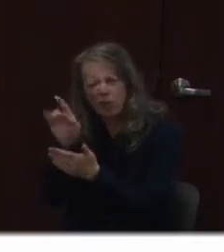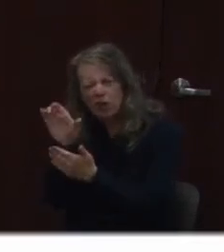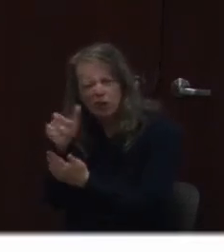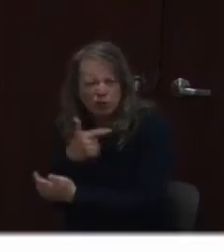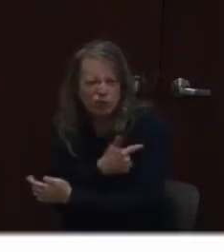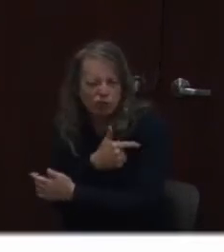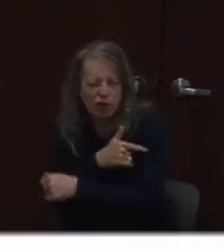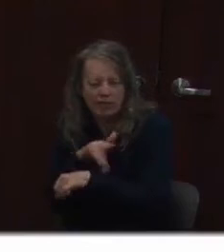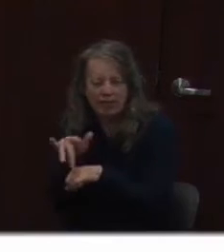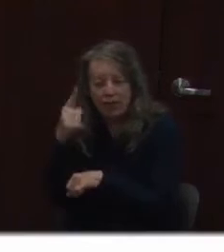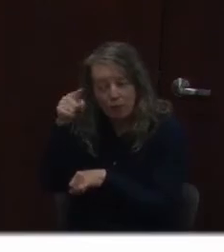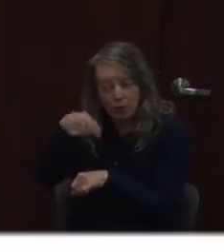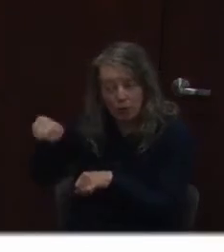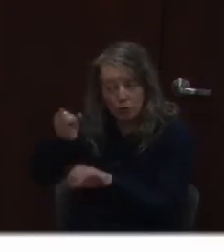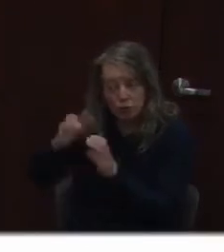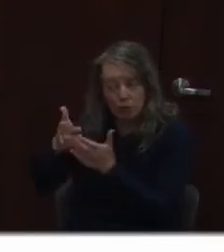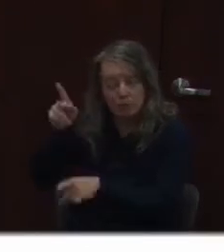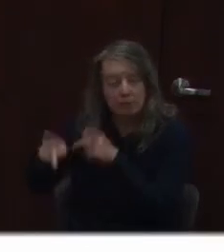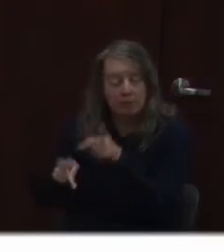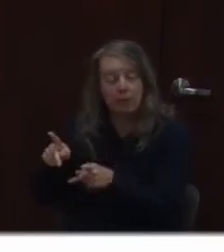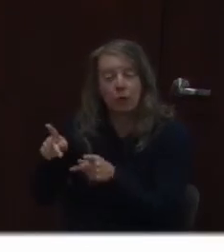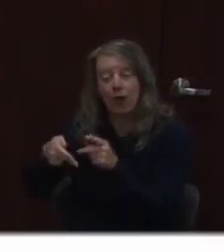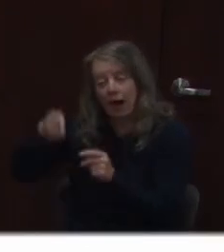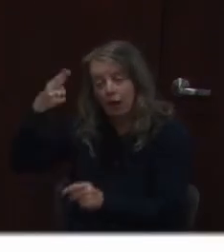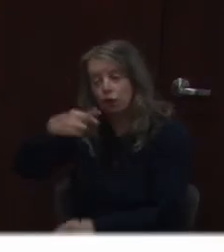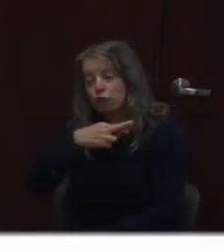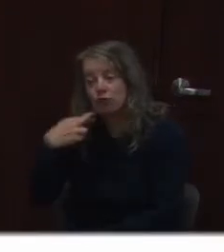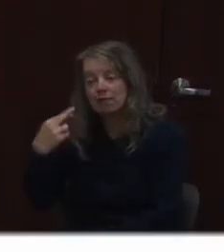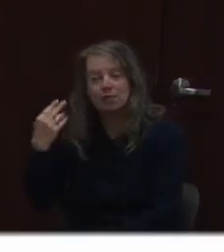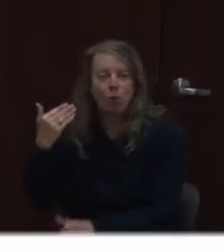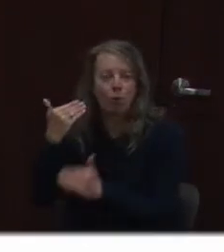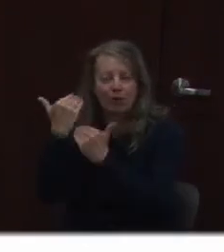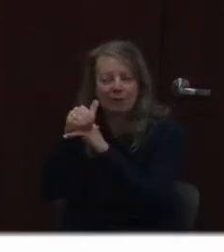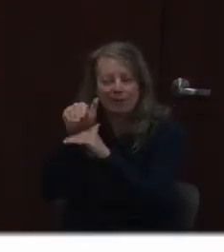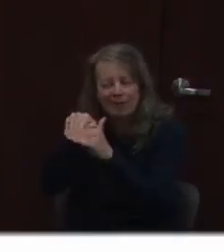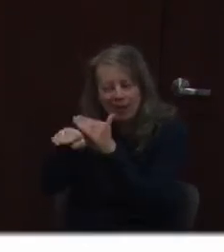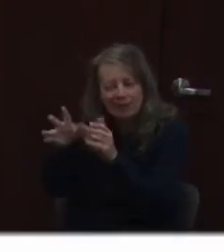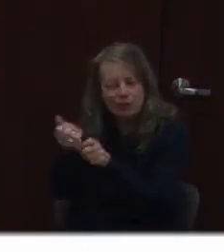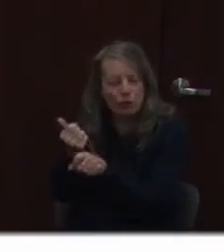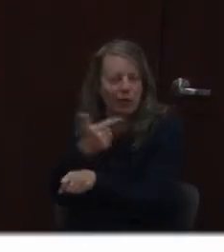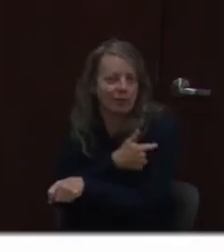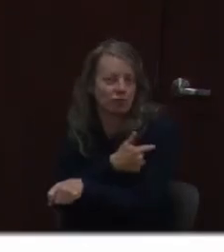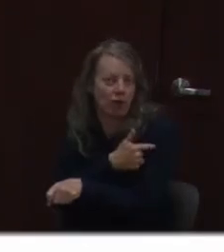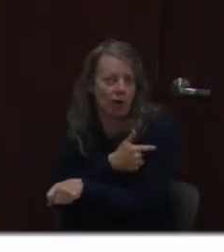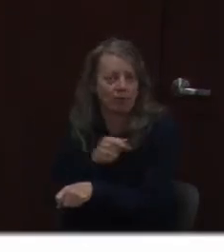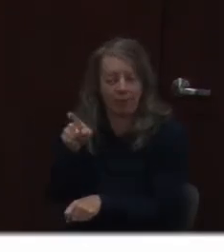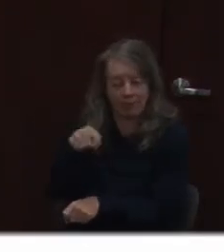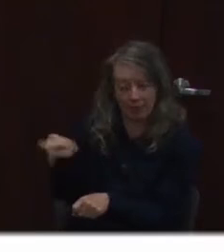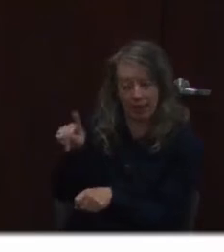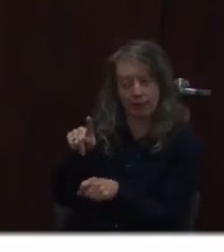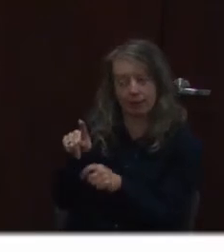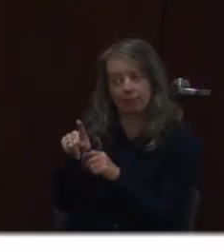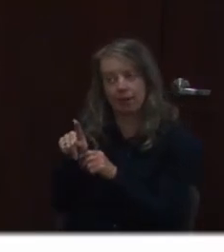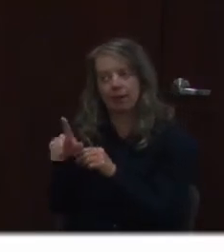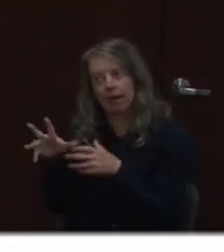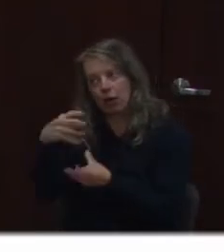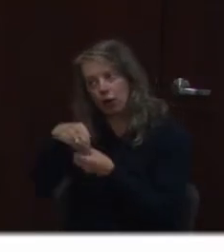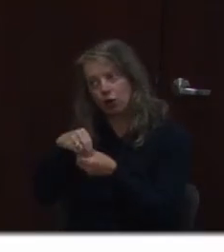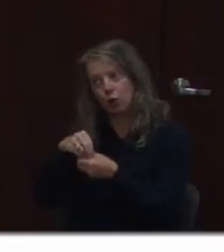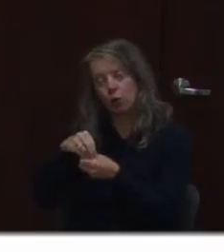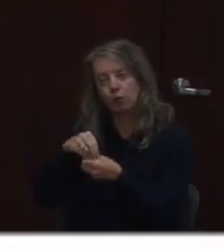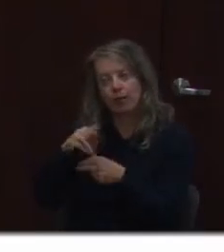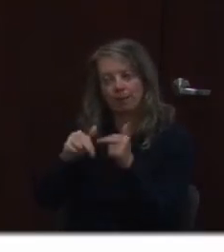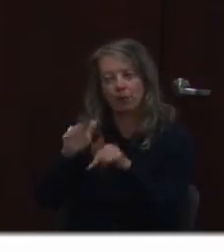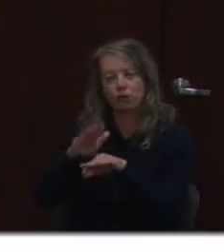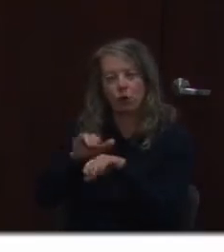may be at greater risk or have limited access. And these may include and build on some of the work that we've already done with